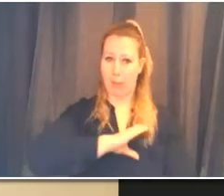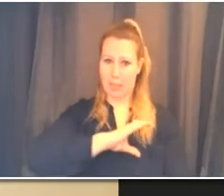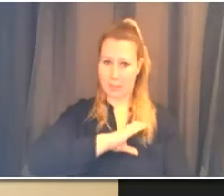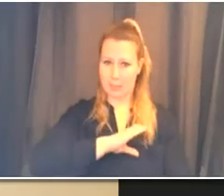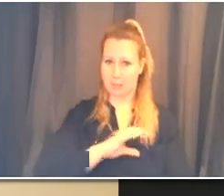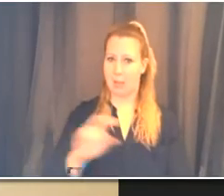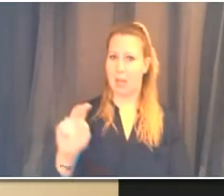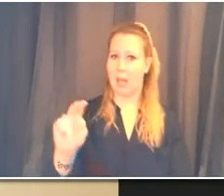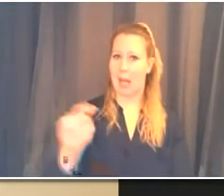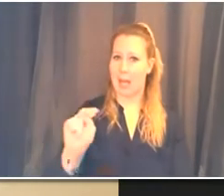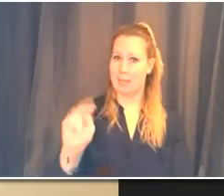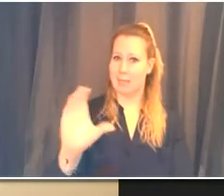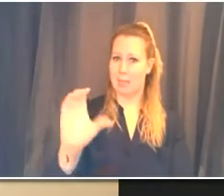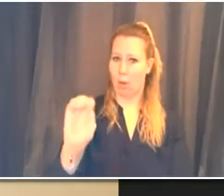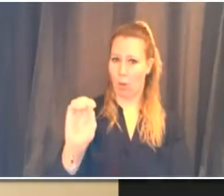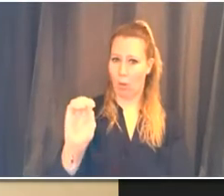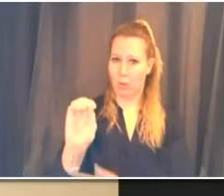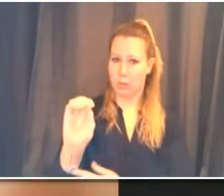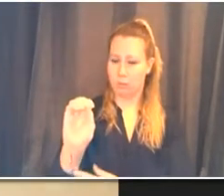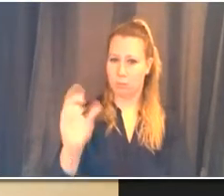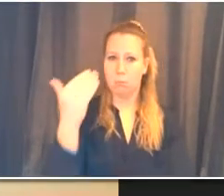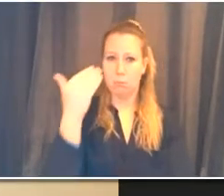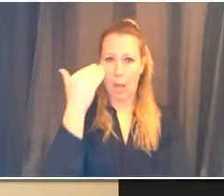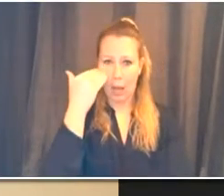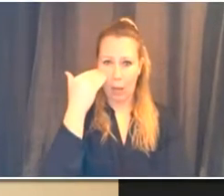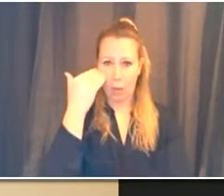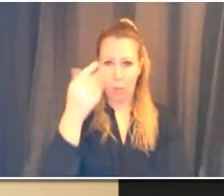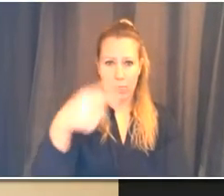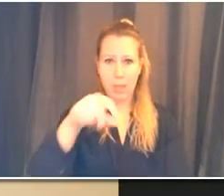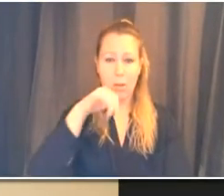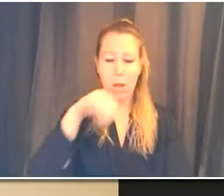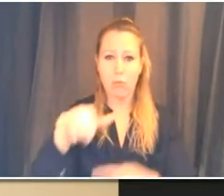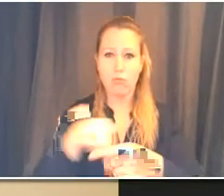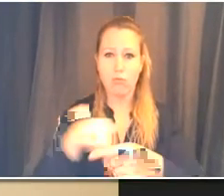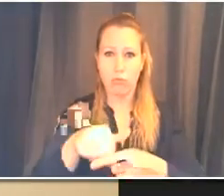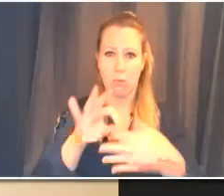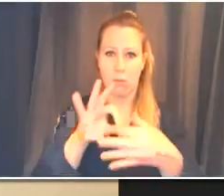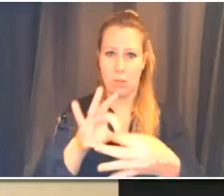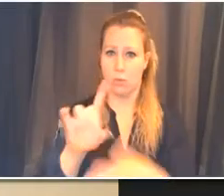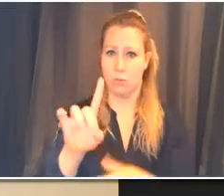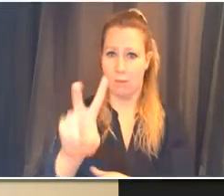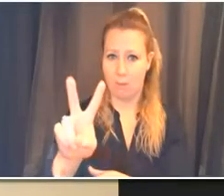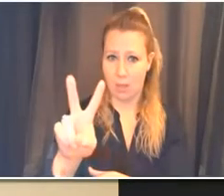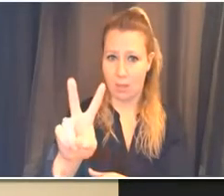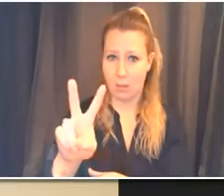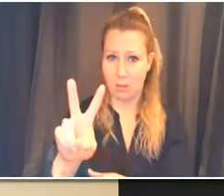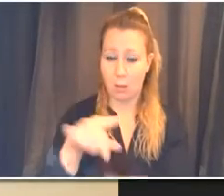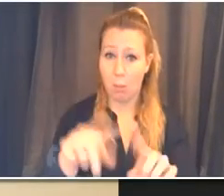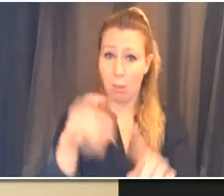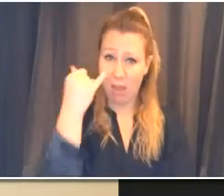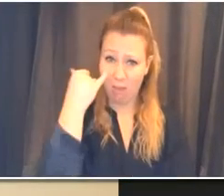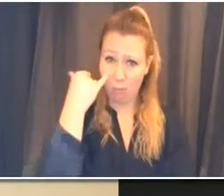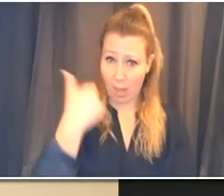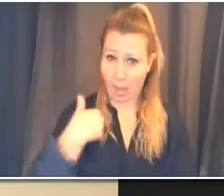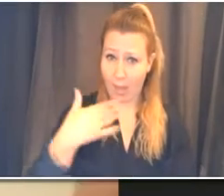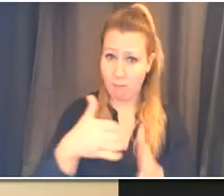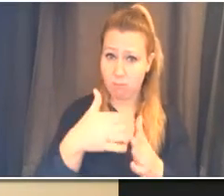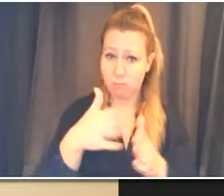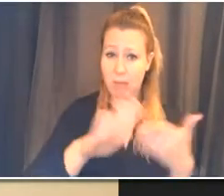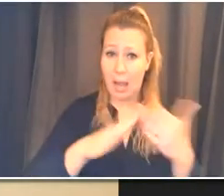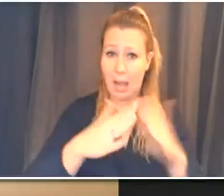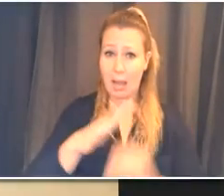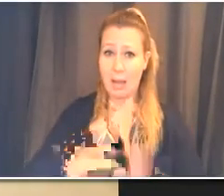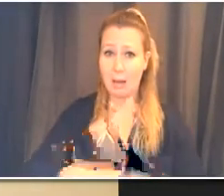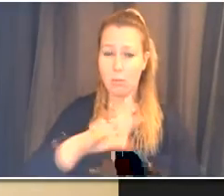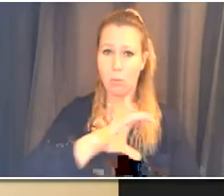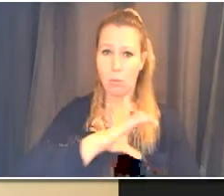ensure that um on because they're supposed to be uh responsive to communities 247